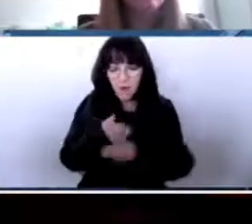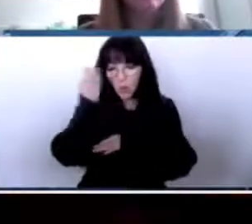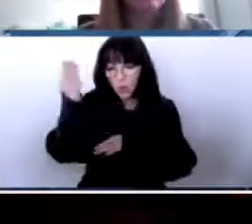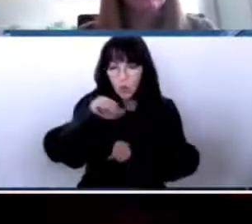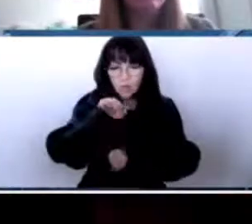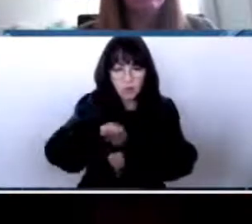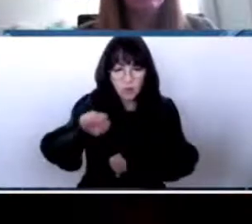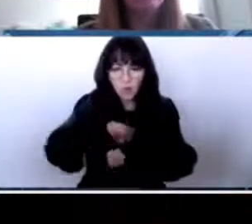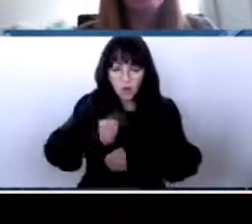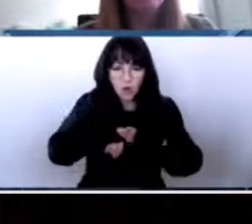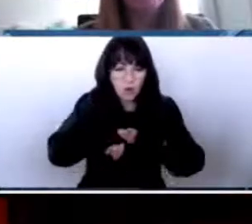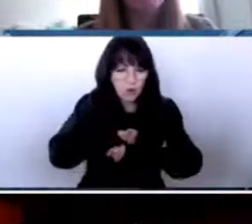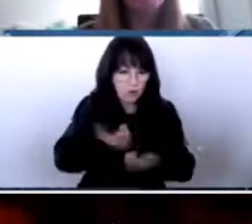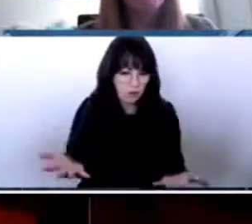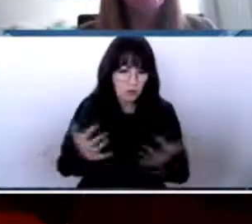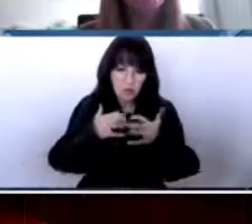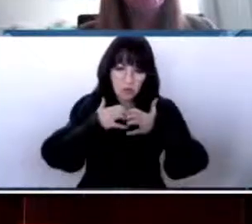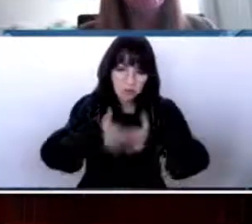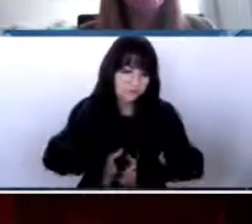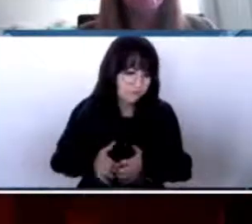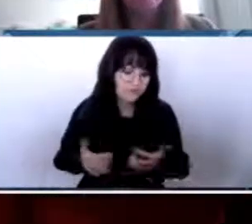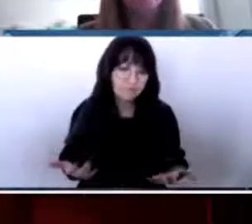starts to crumble.